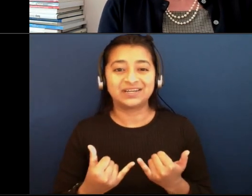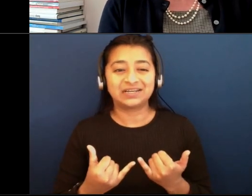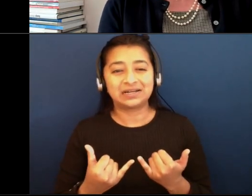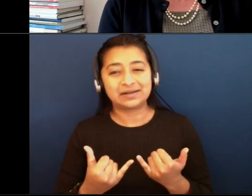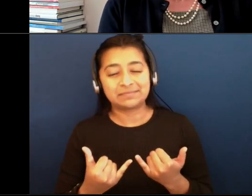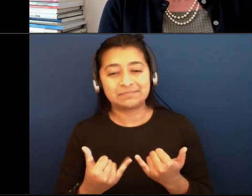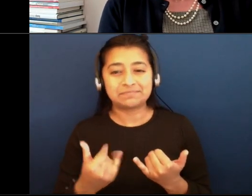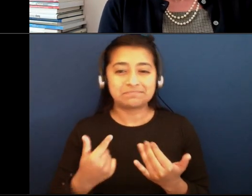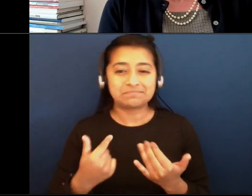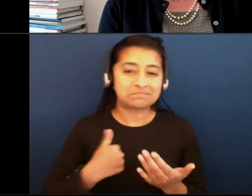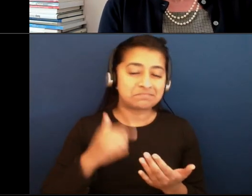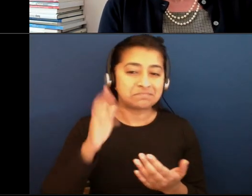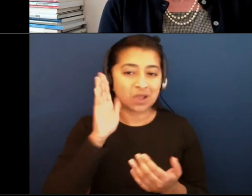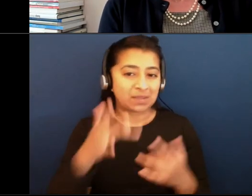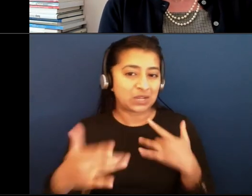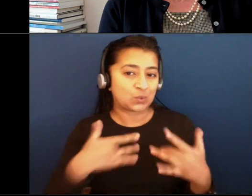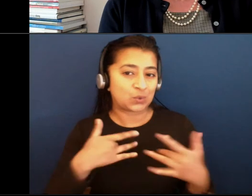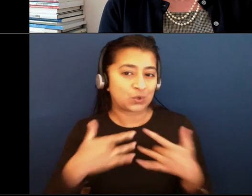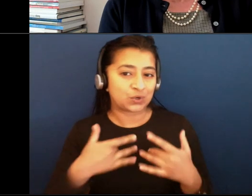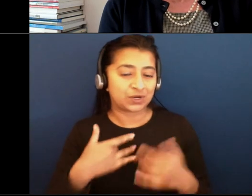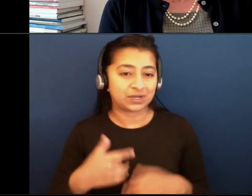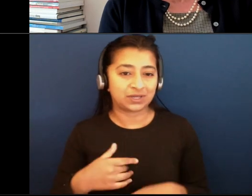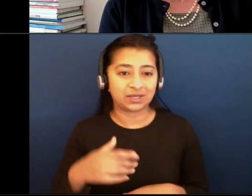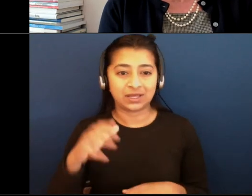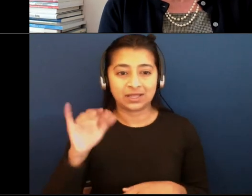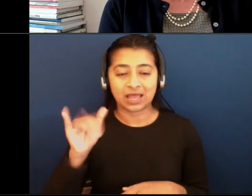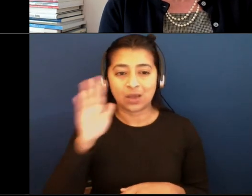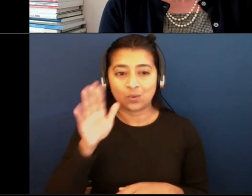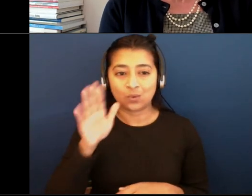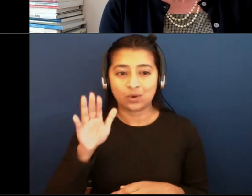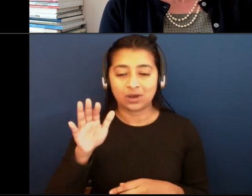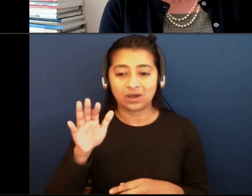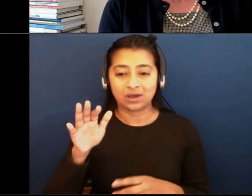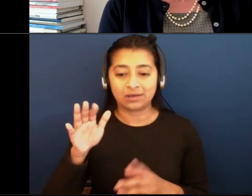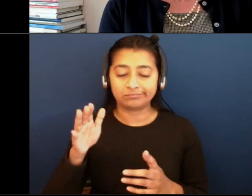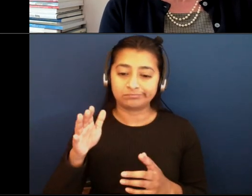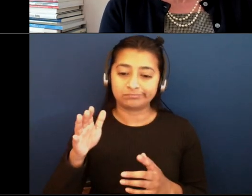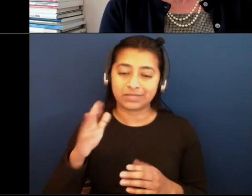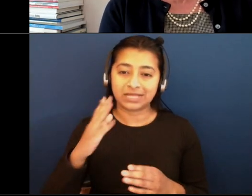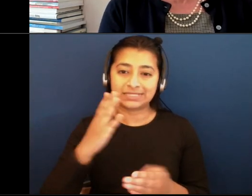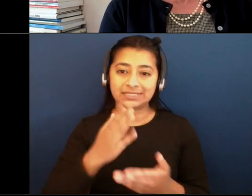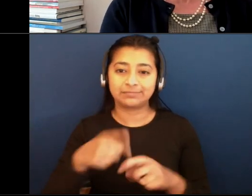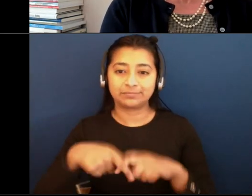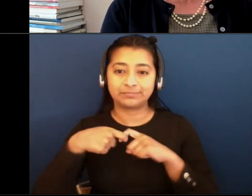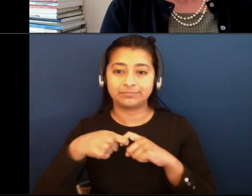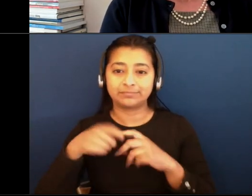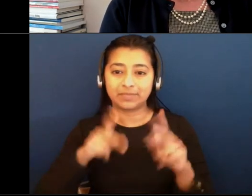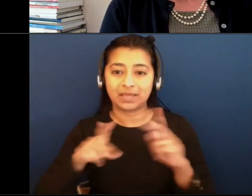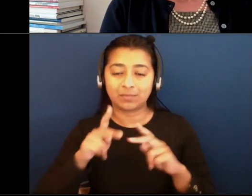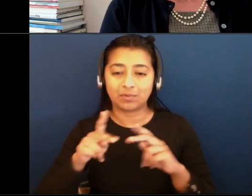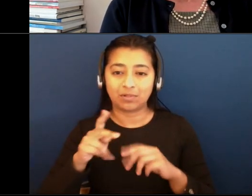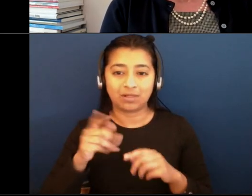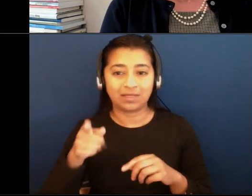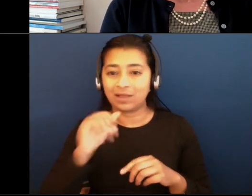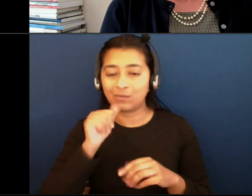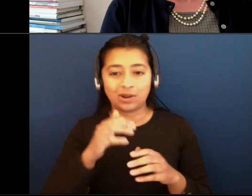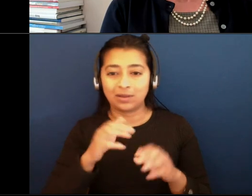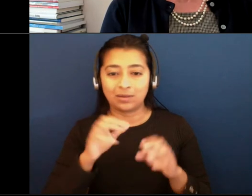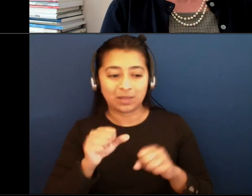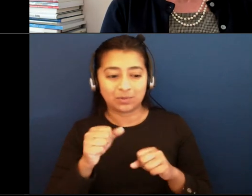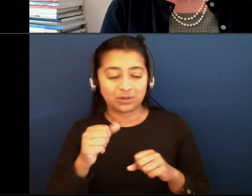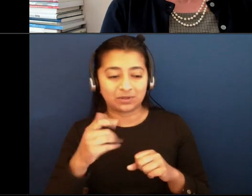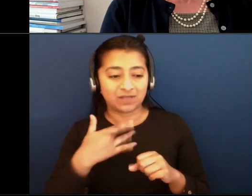I would be worried that what it would do is preempt people from seeing themselves as submitters to this section, and that it would